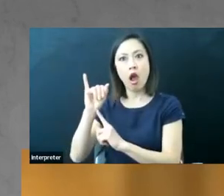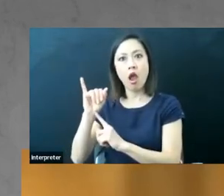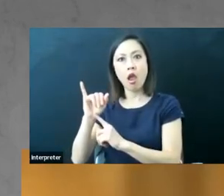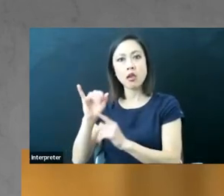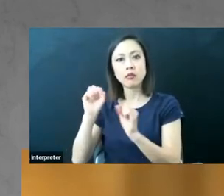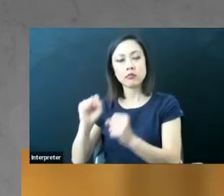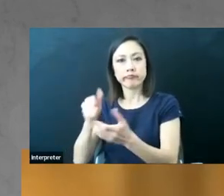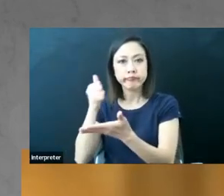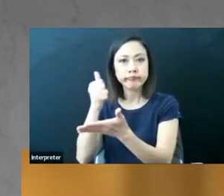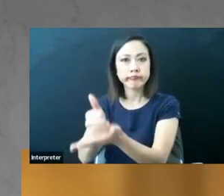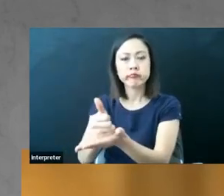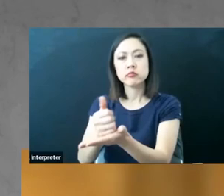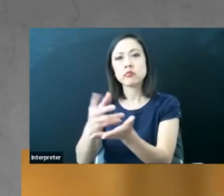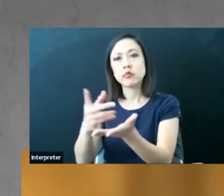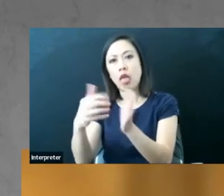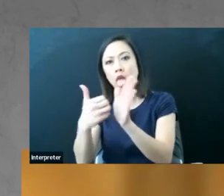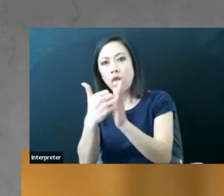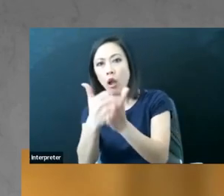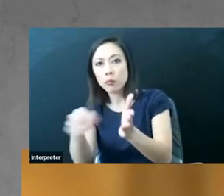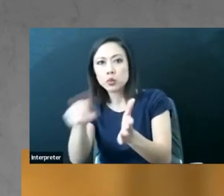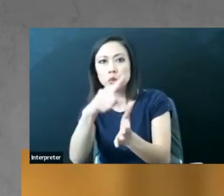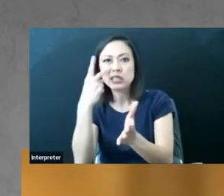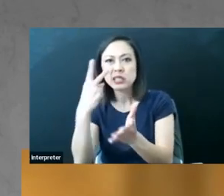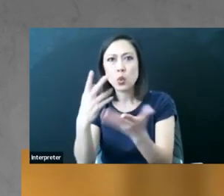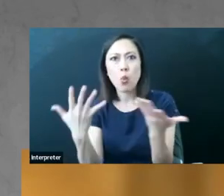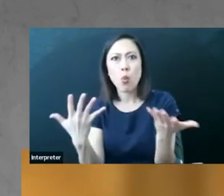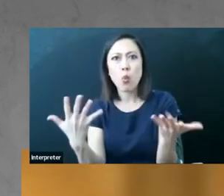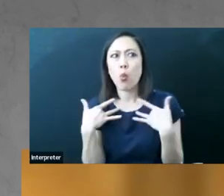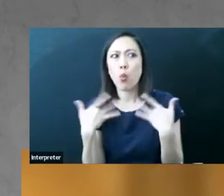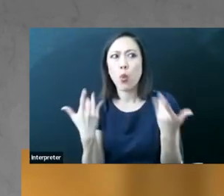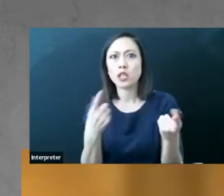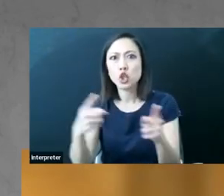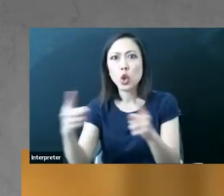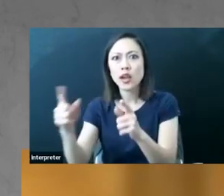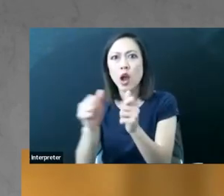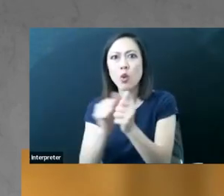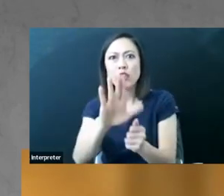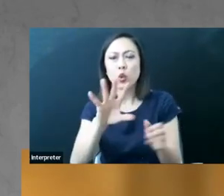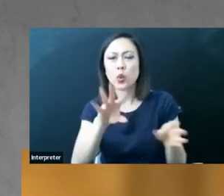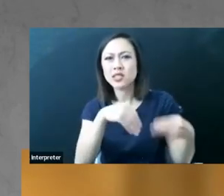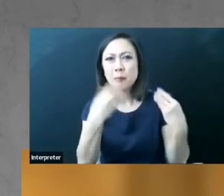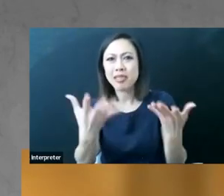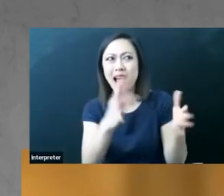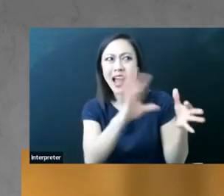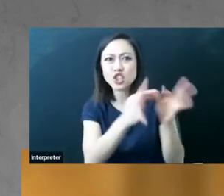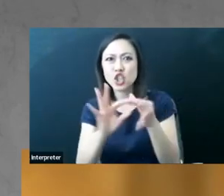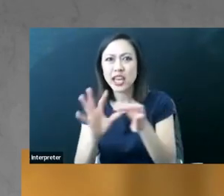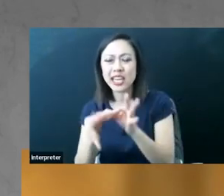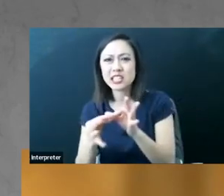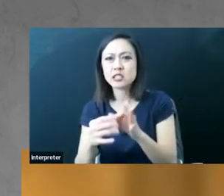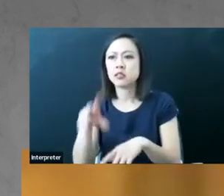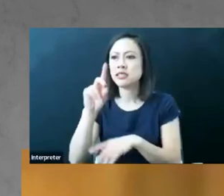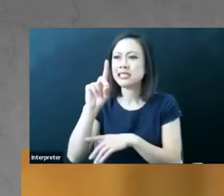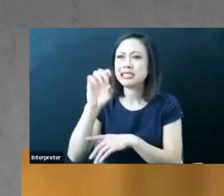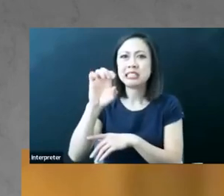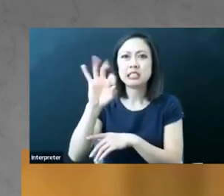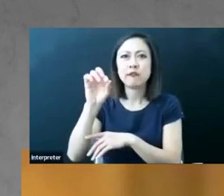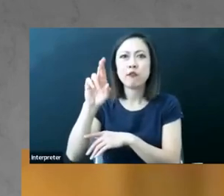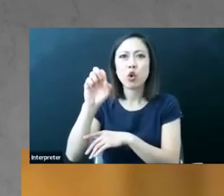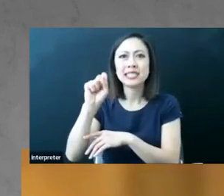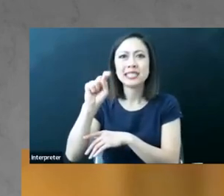what's going on through your supply chain, scope 3 and deforestation, and you combine geospatial data with data